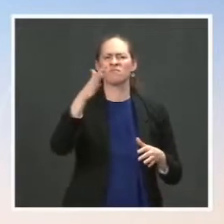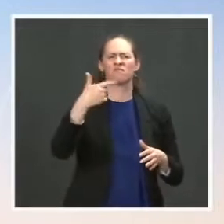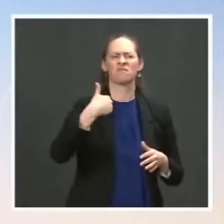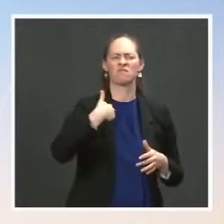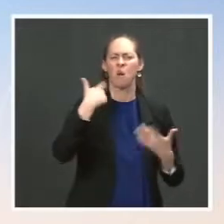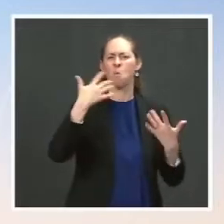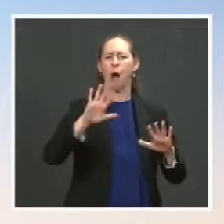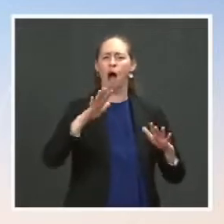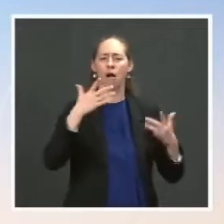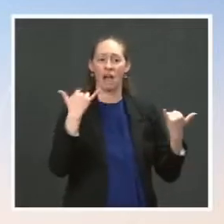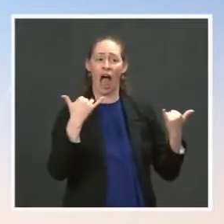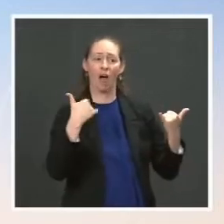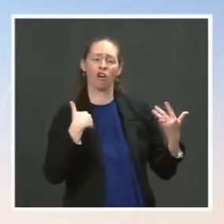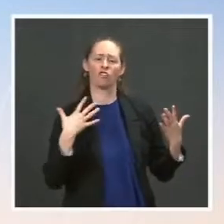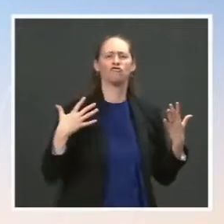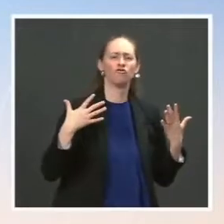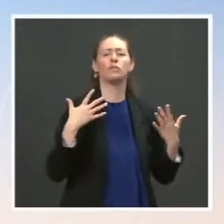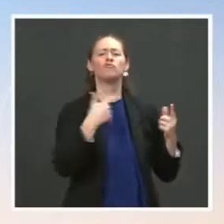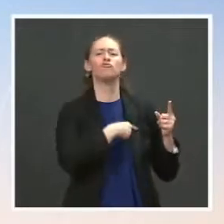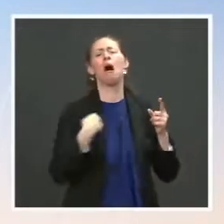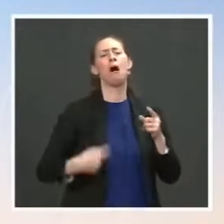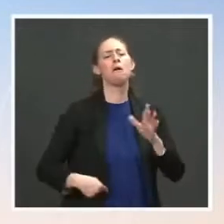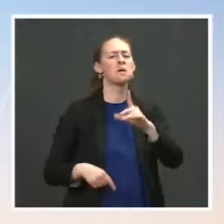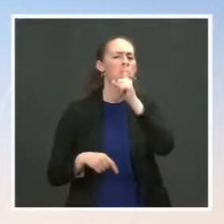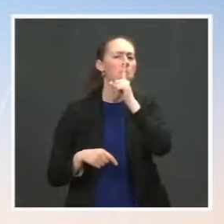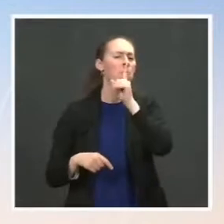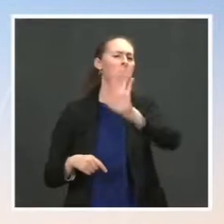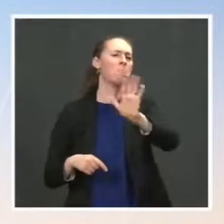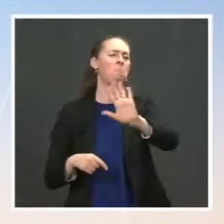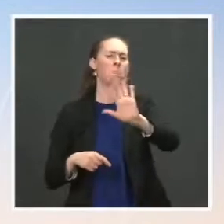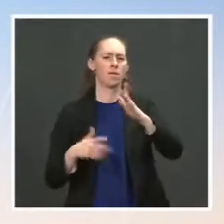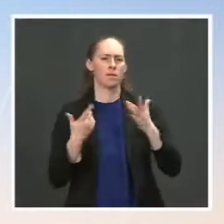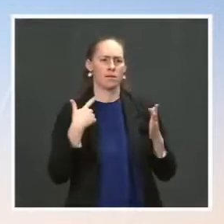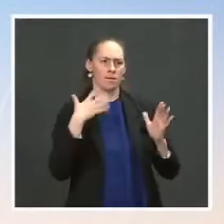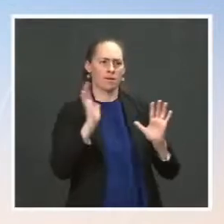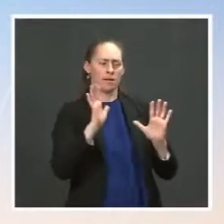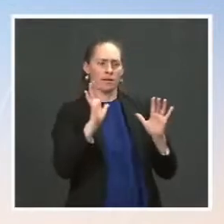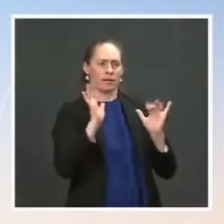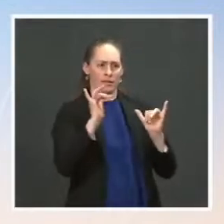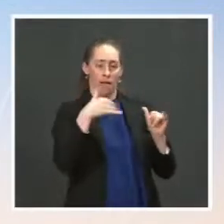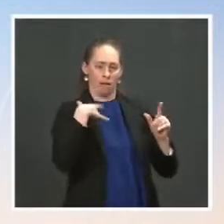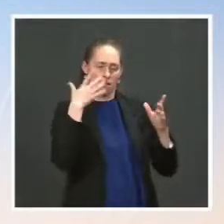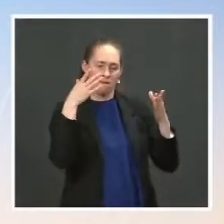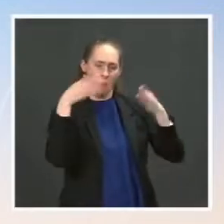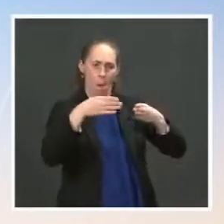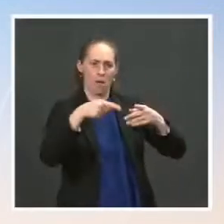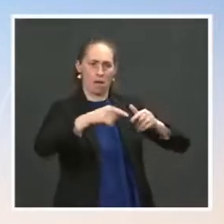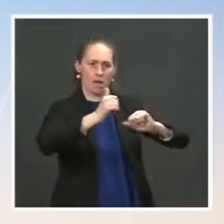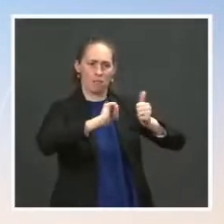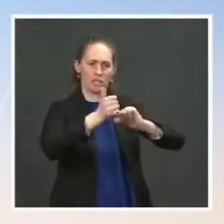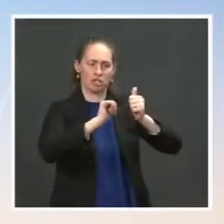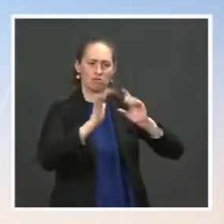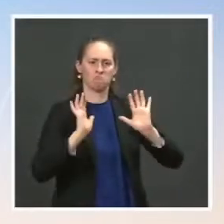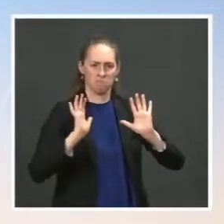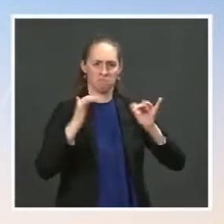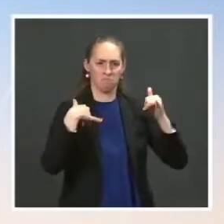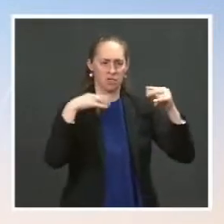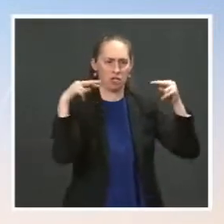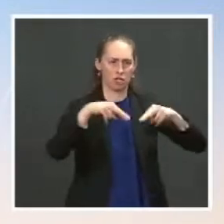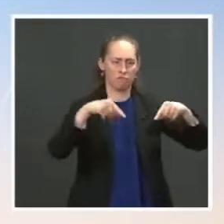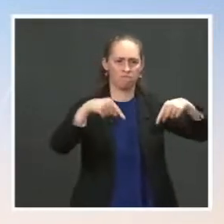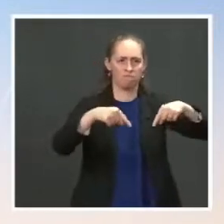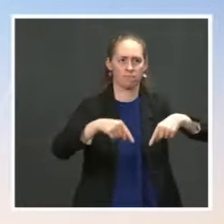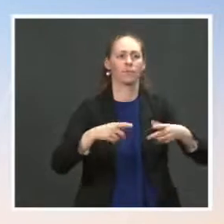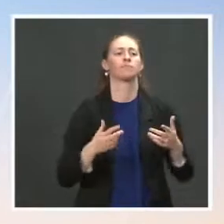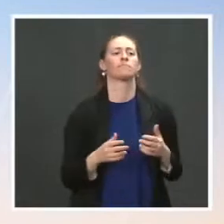and our relationship is one based on steep competition. We have been clearly, publicly and privately expressed our